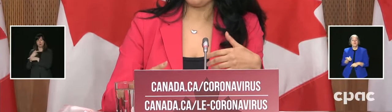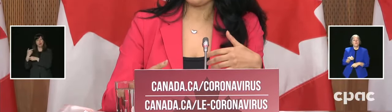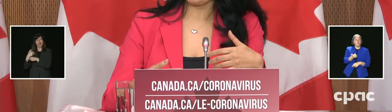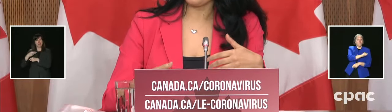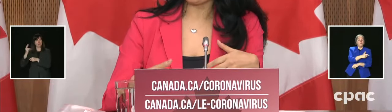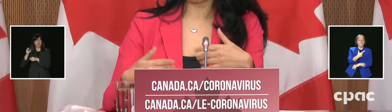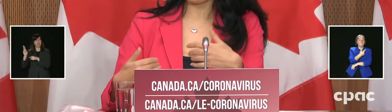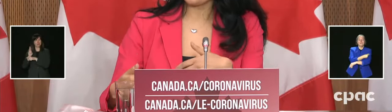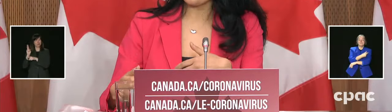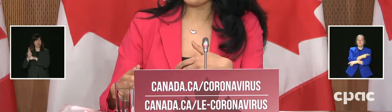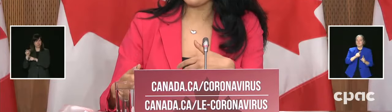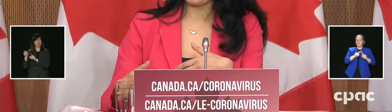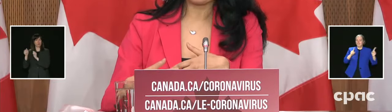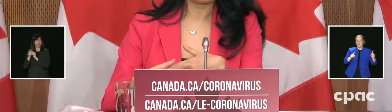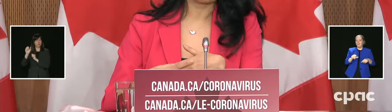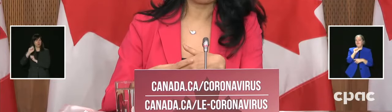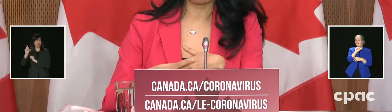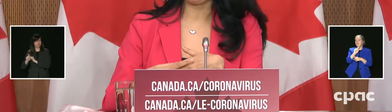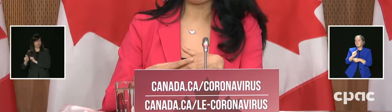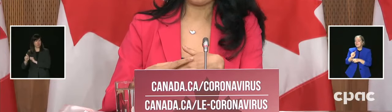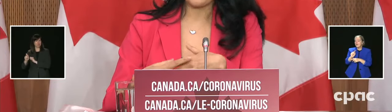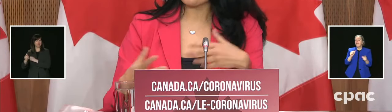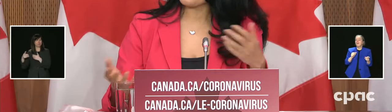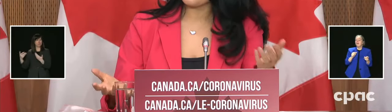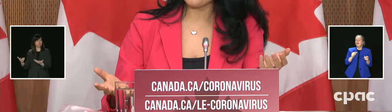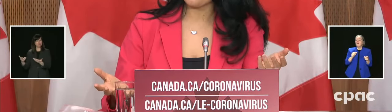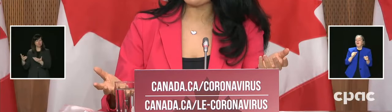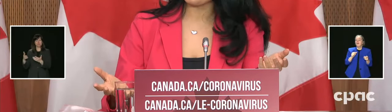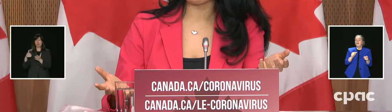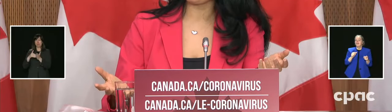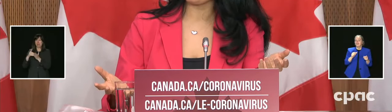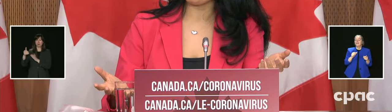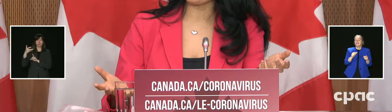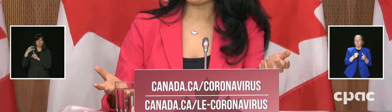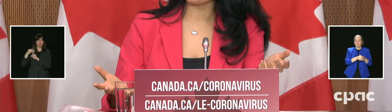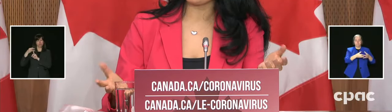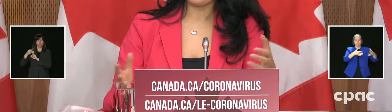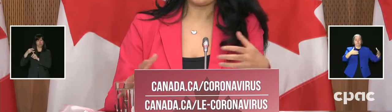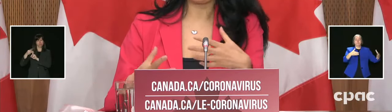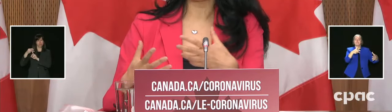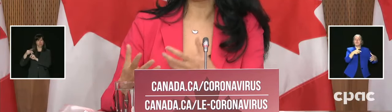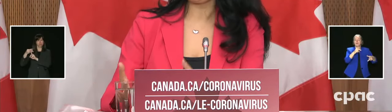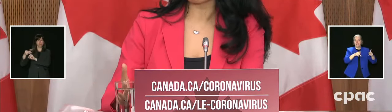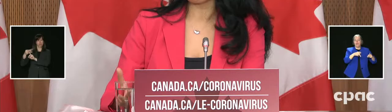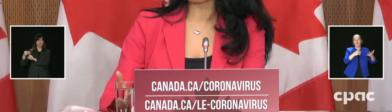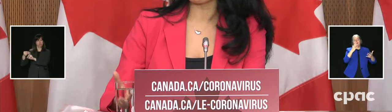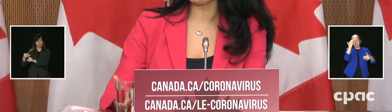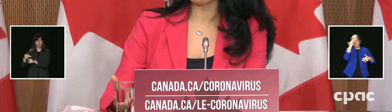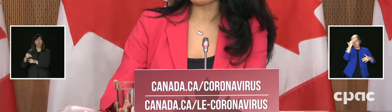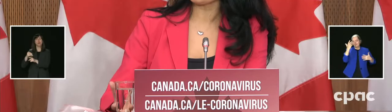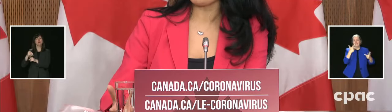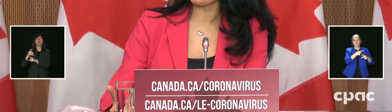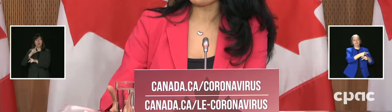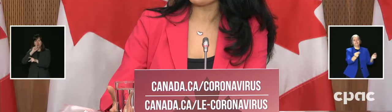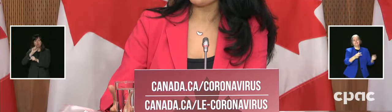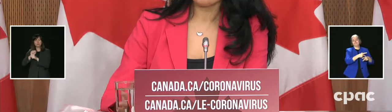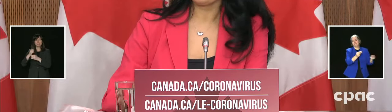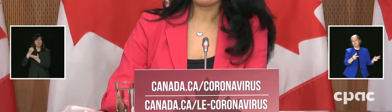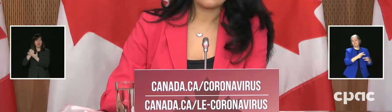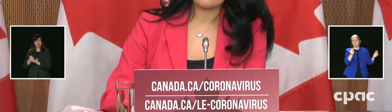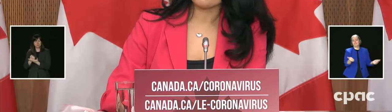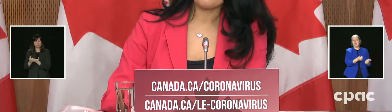of use with AstraZeneca, thousands of doses that had been administered, and we had data from that real world